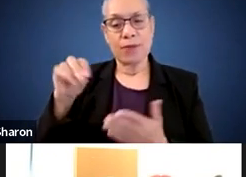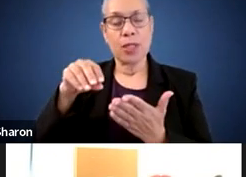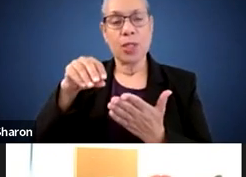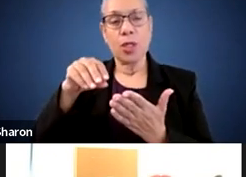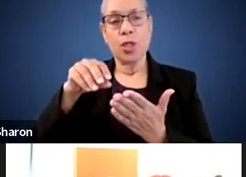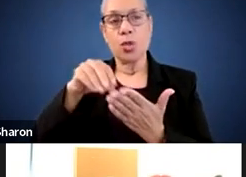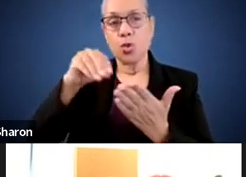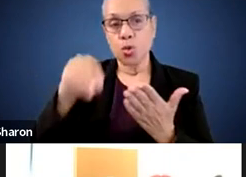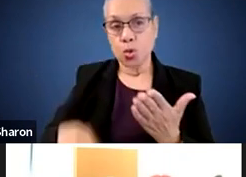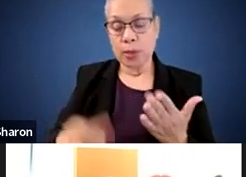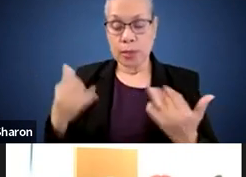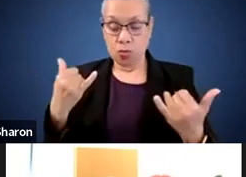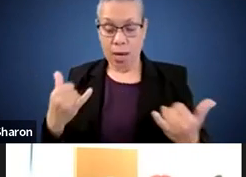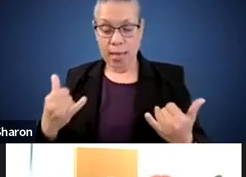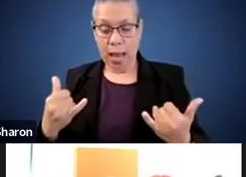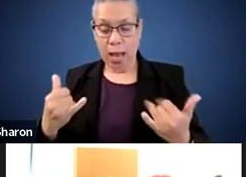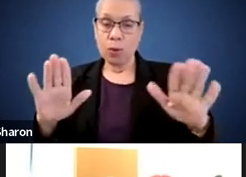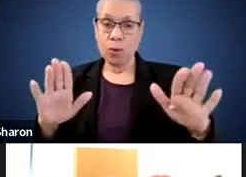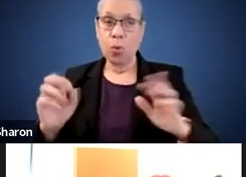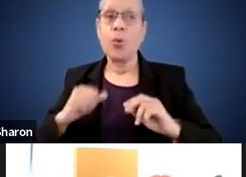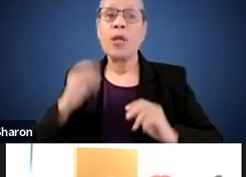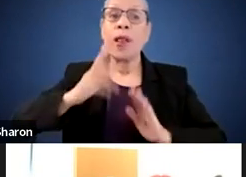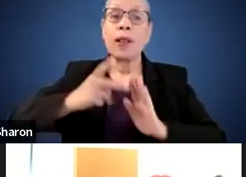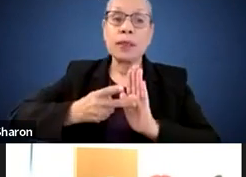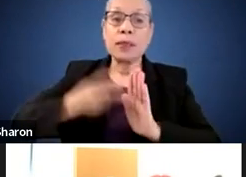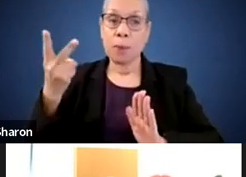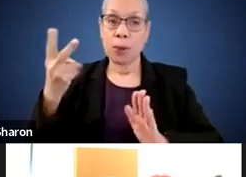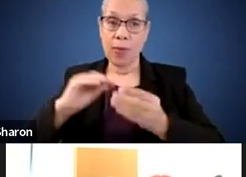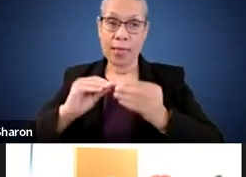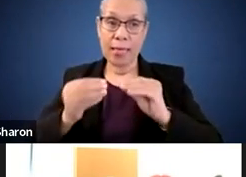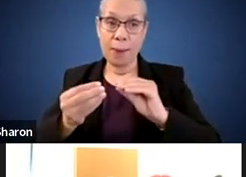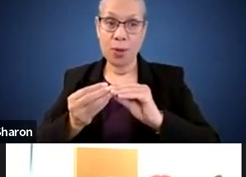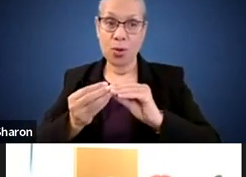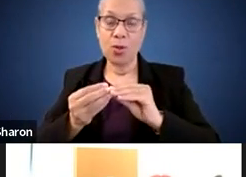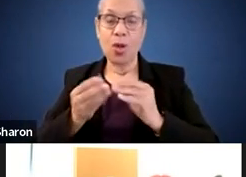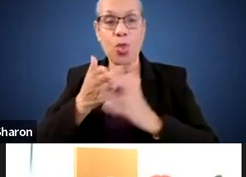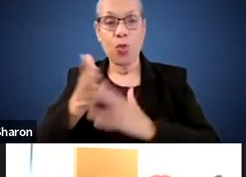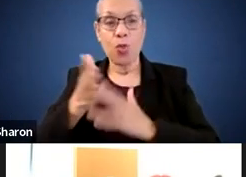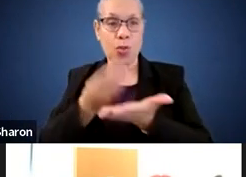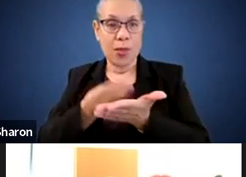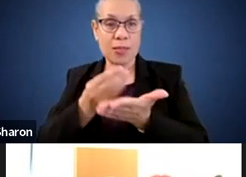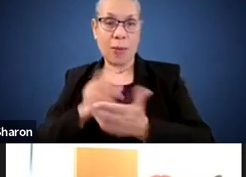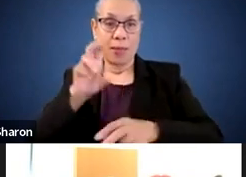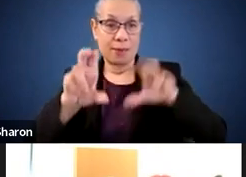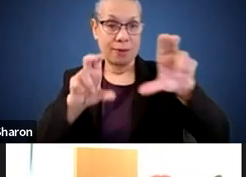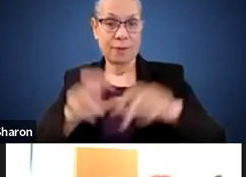currently this year and we are on track to double that enrollment for the upcoming year through these Investments